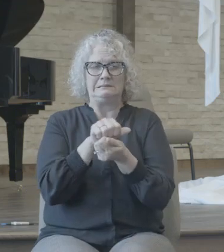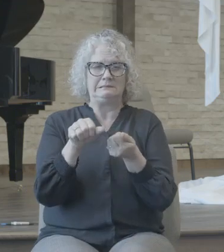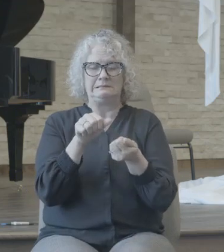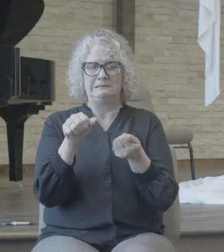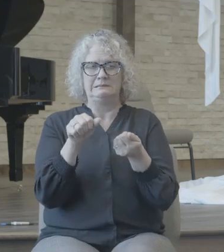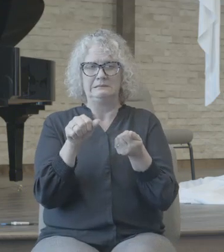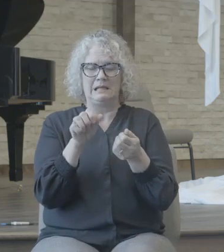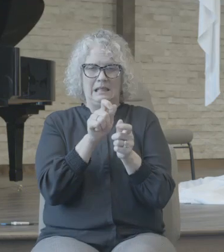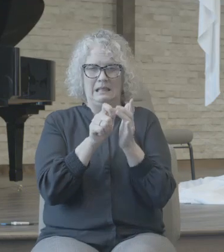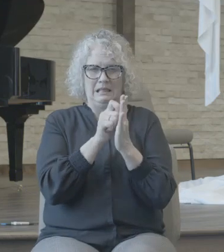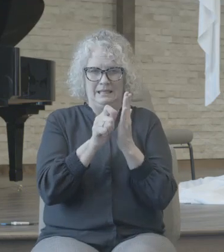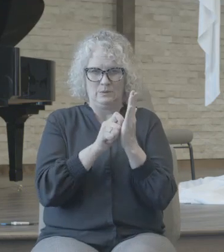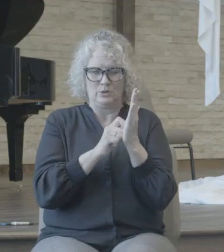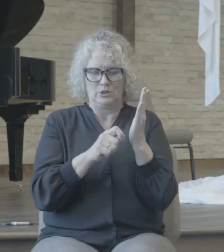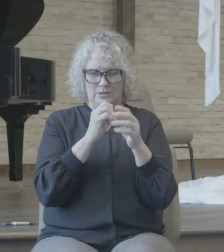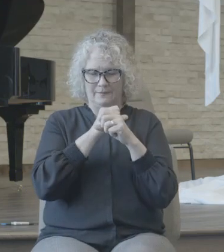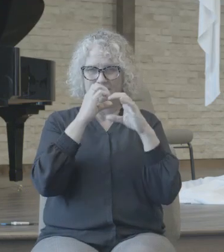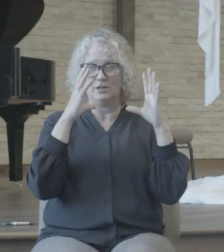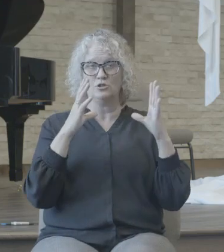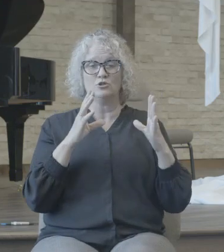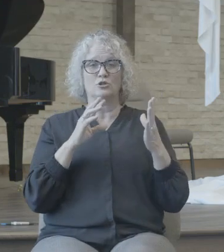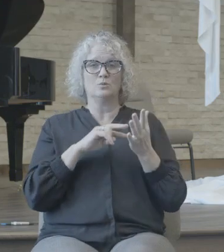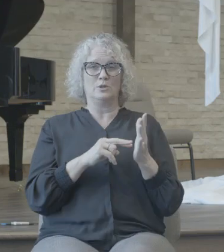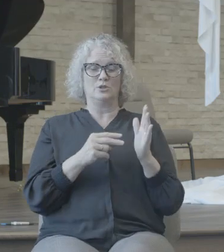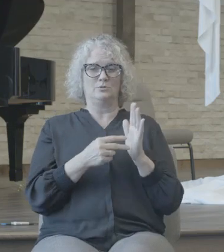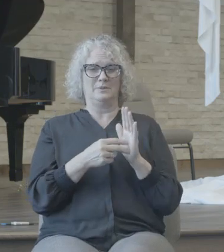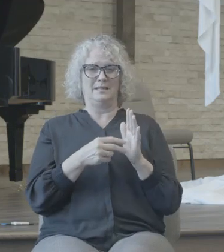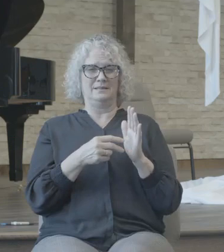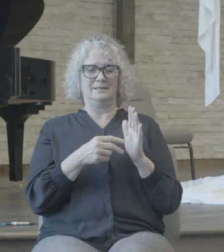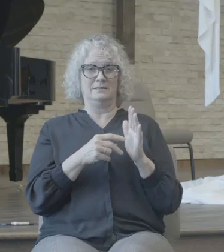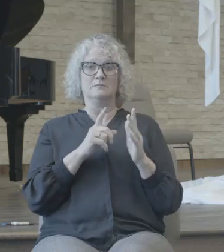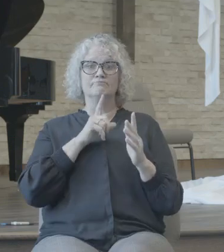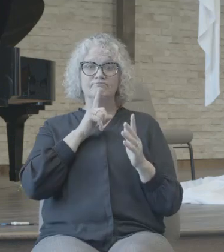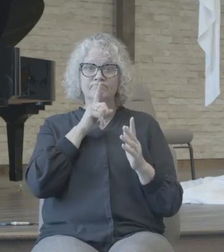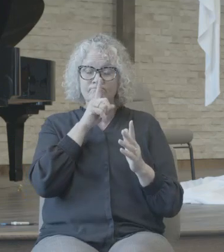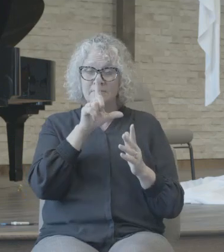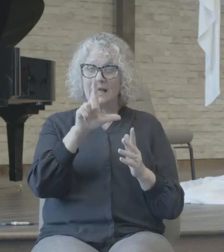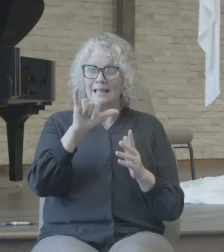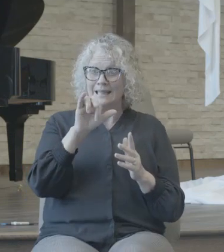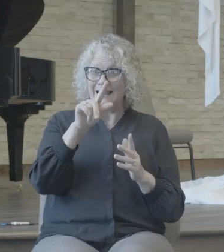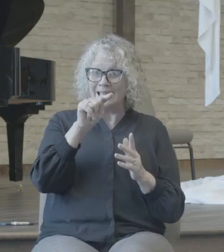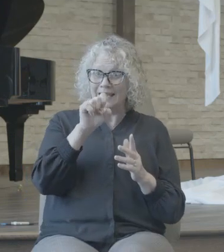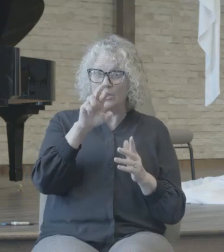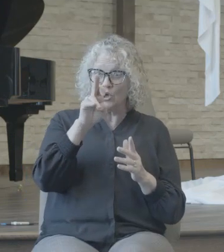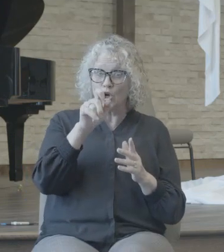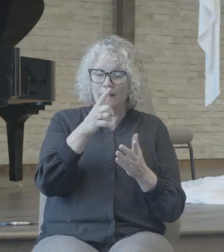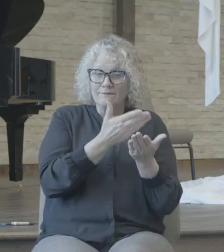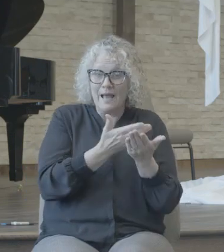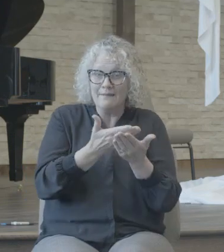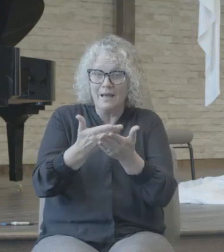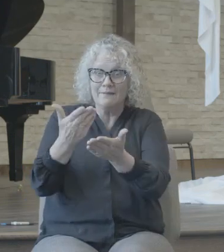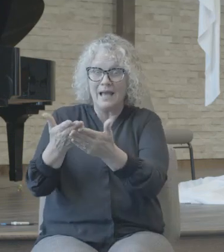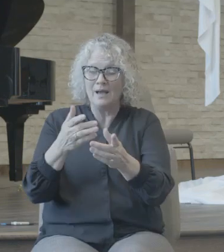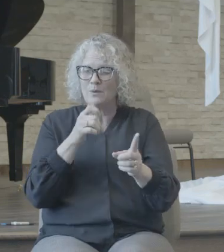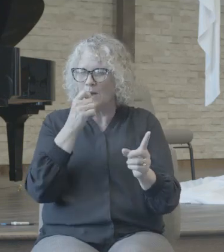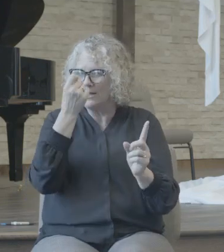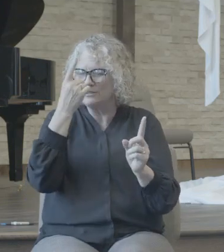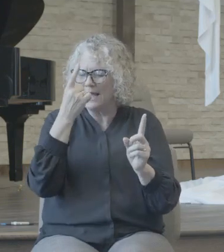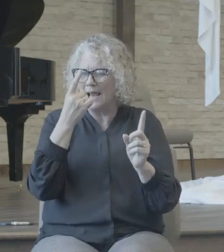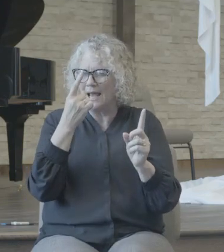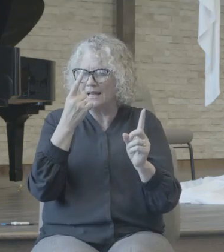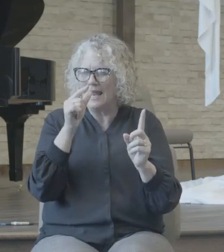vision, which means we don't understand it literally as if we're reading some history book, but rather